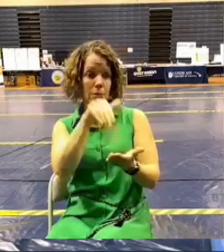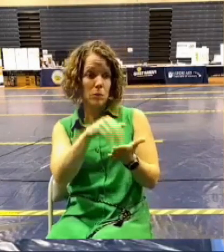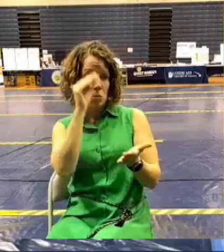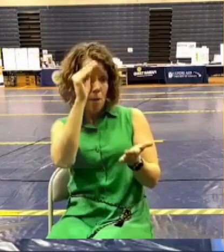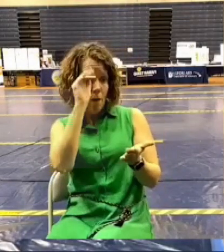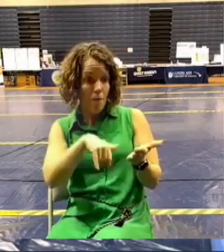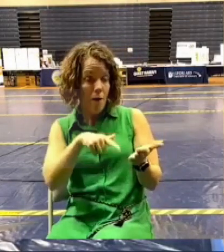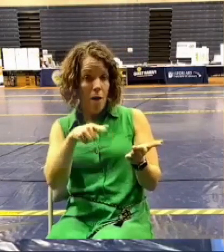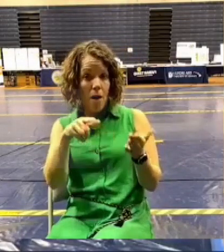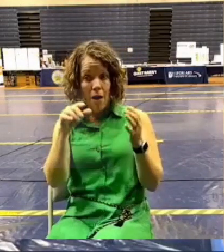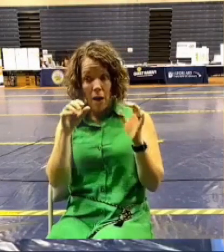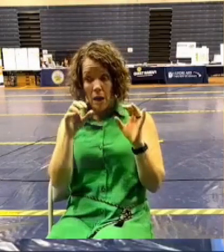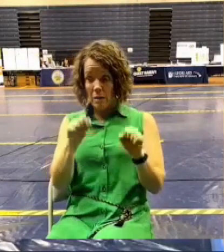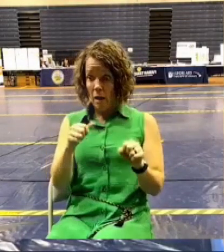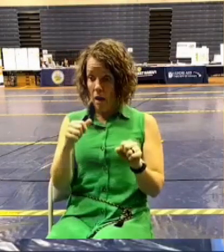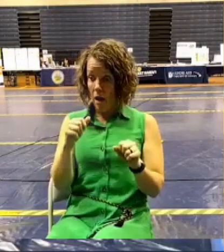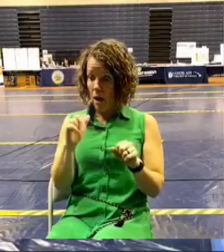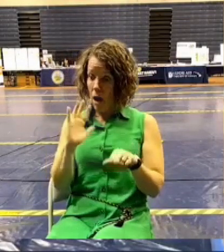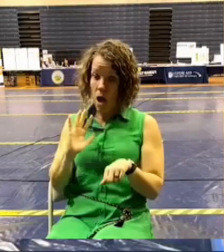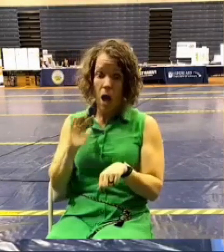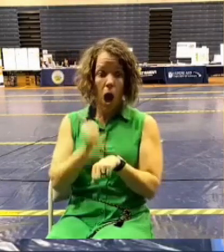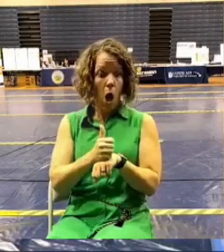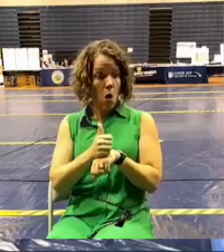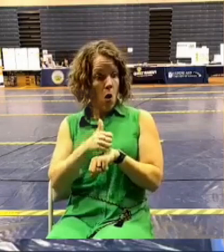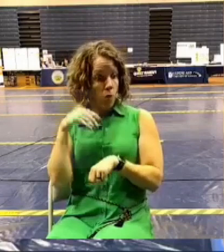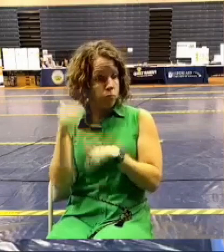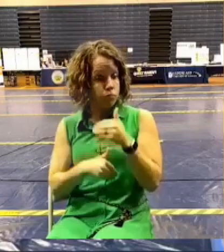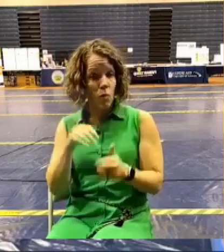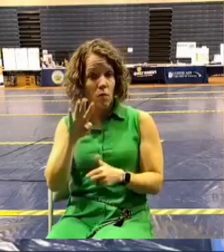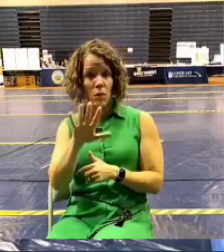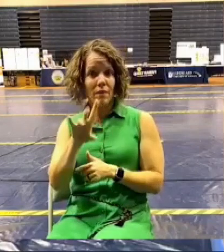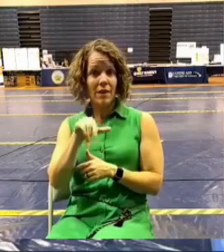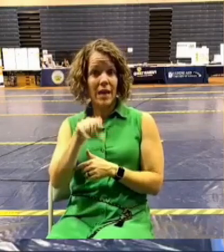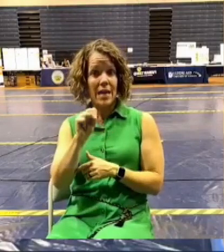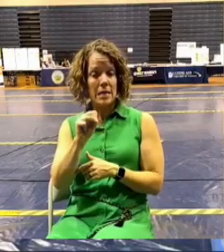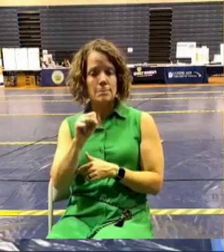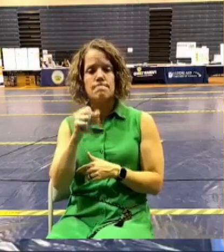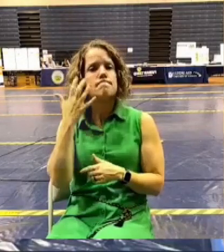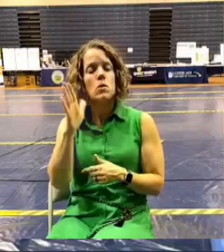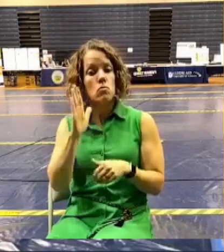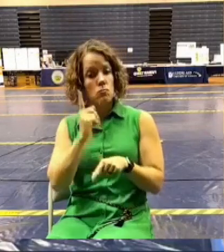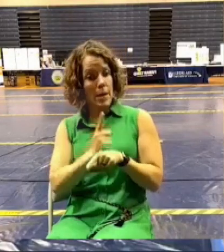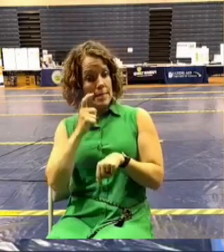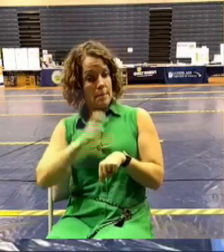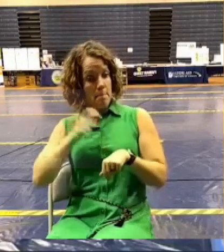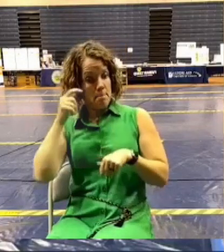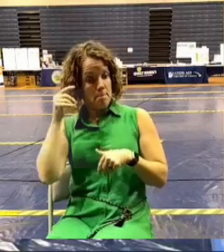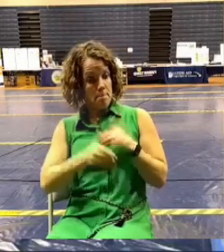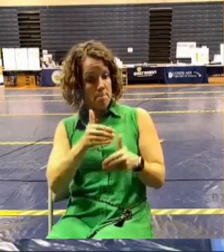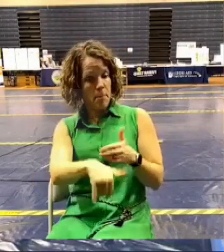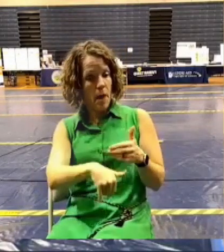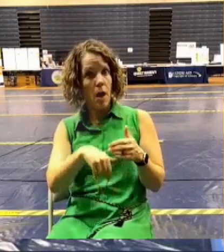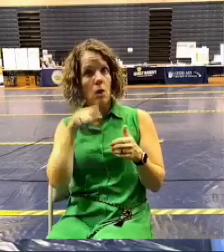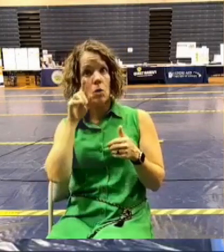sure. I'm not sure where you got your facts from. I have not heard that we can do it in 45 days, even a temporary